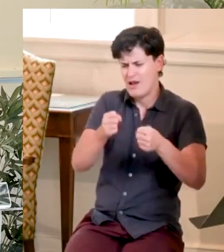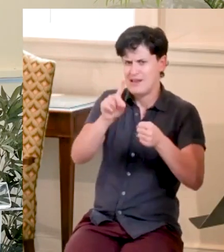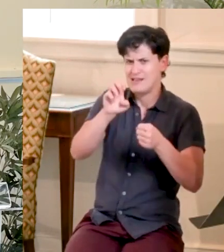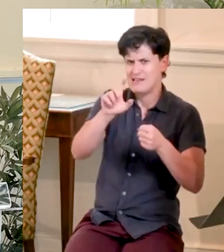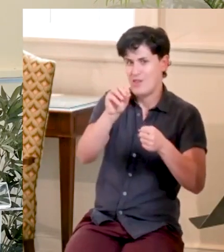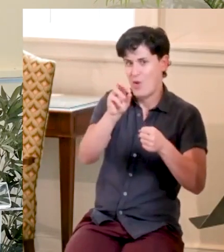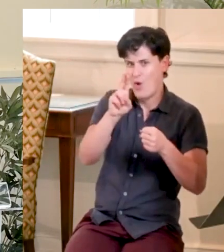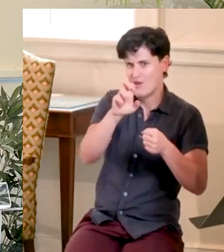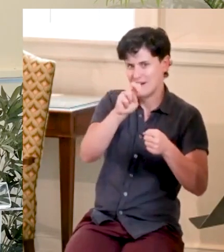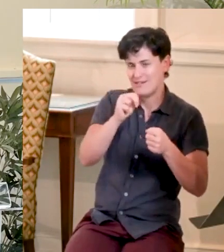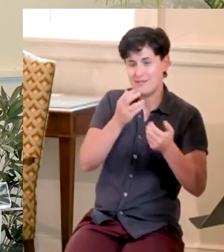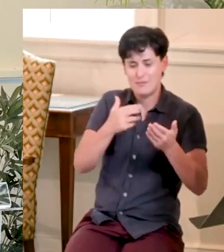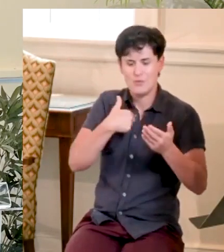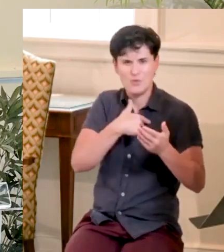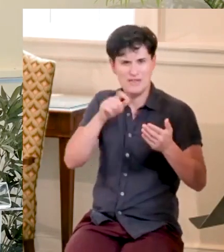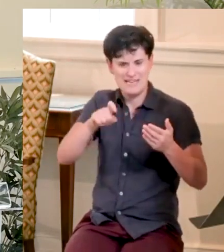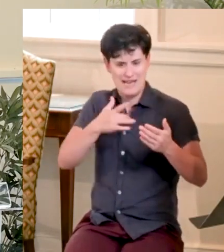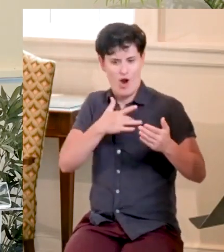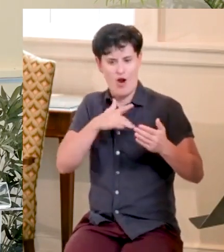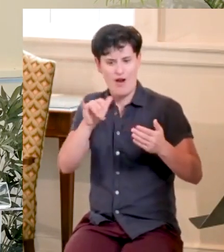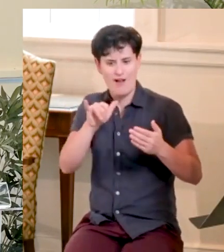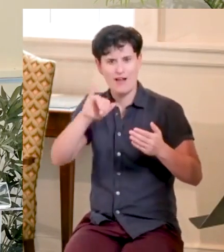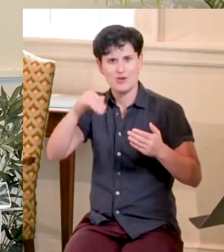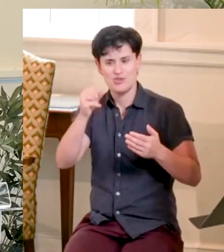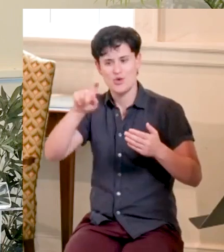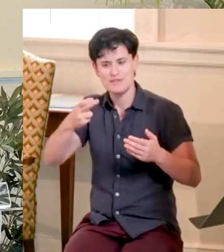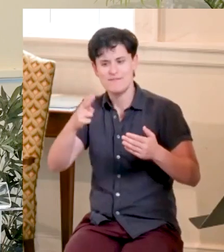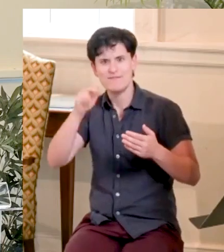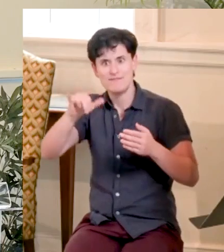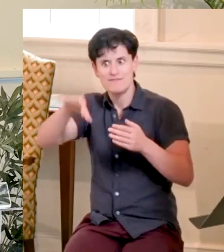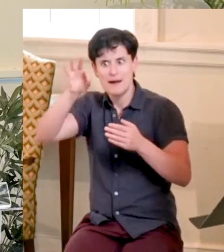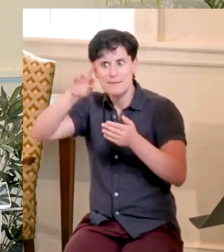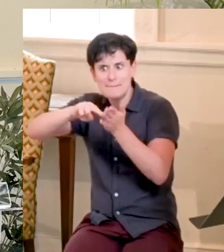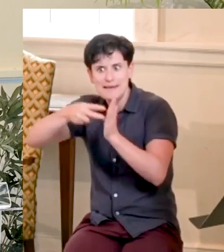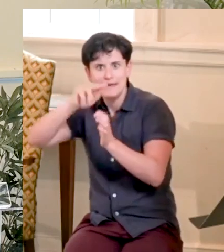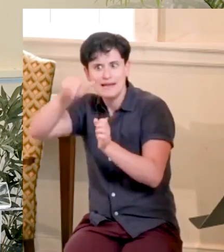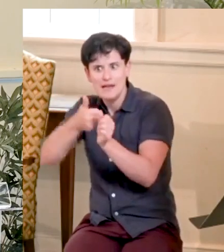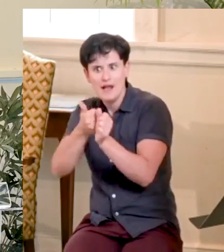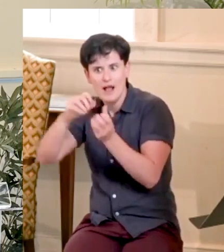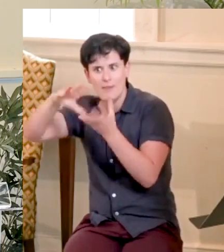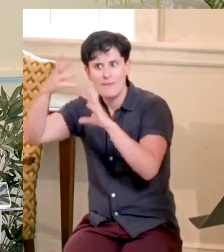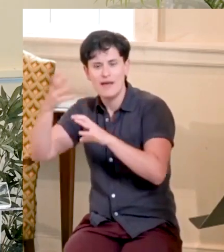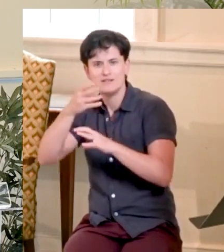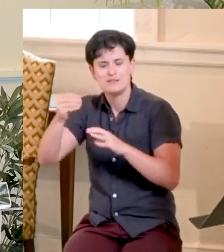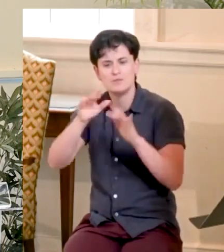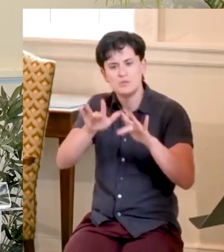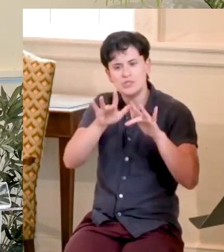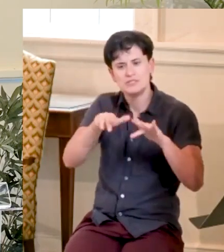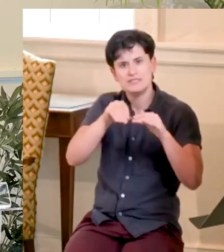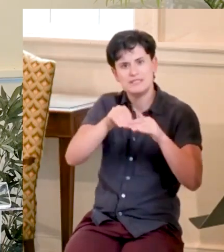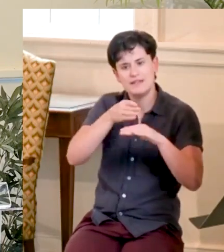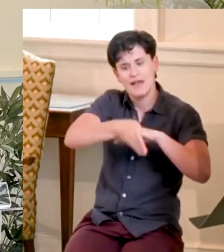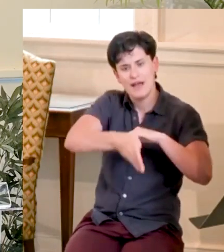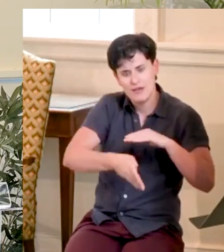Joseph that finds meaning in the mess and mercy in the aftermath.